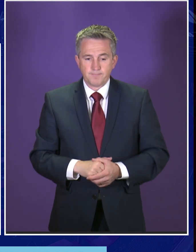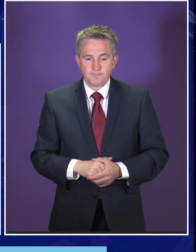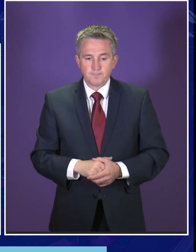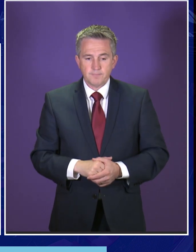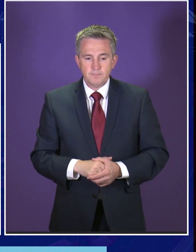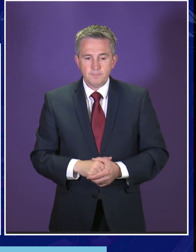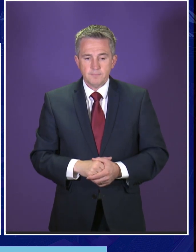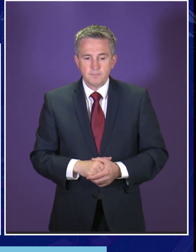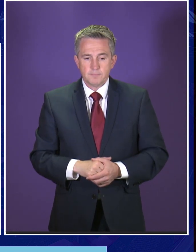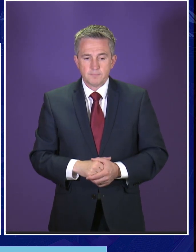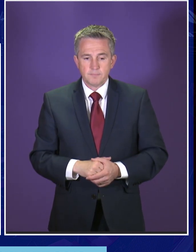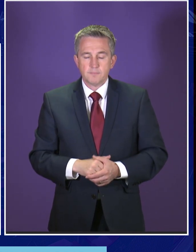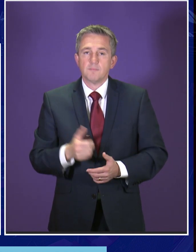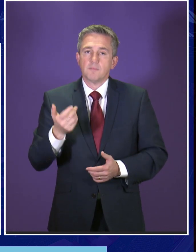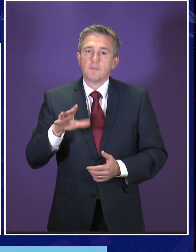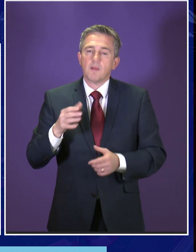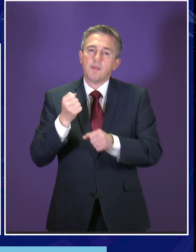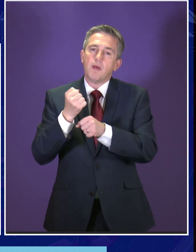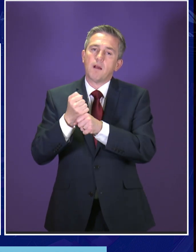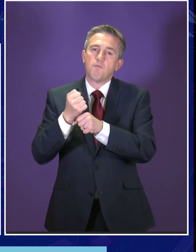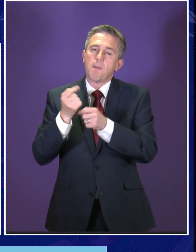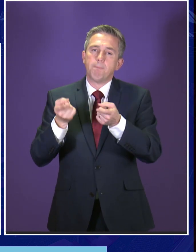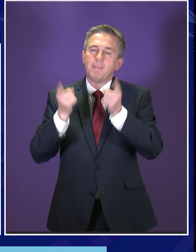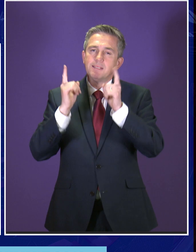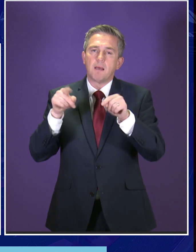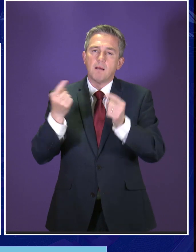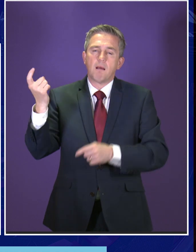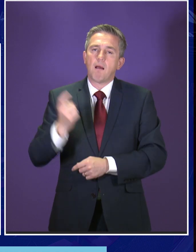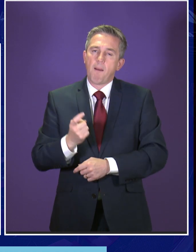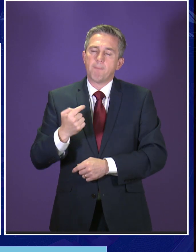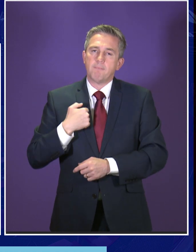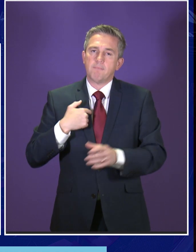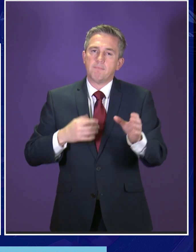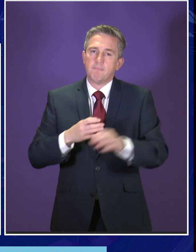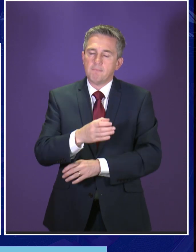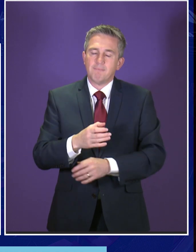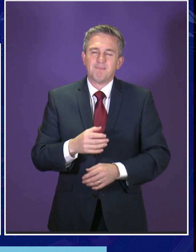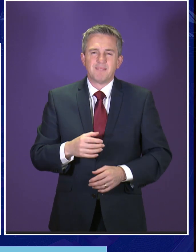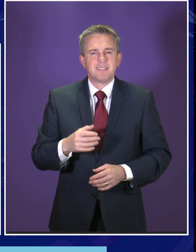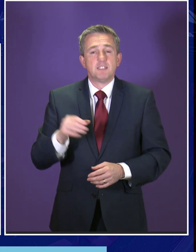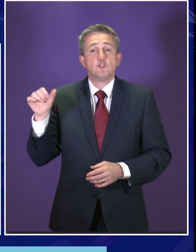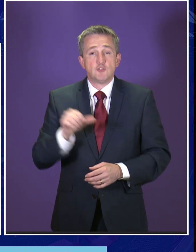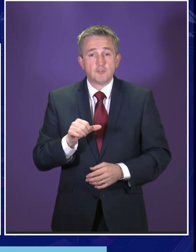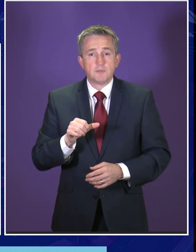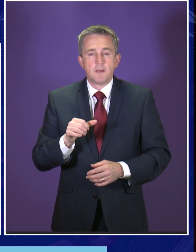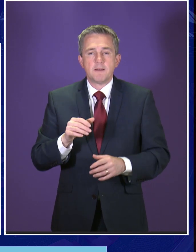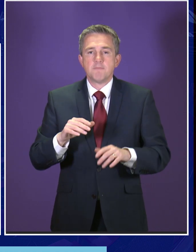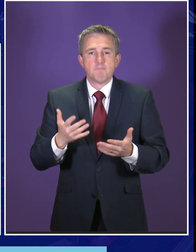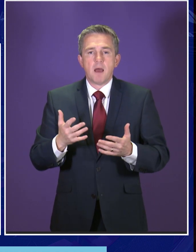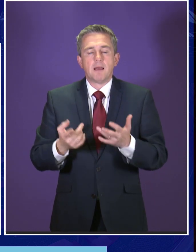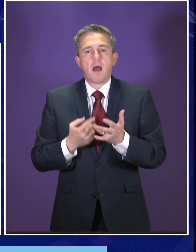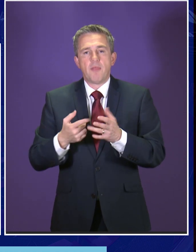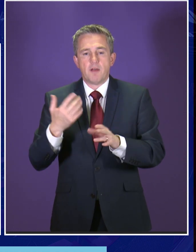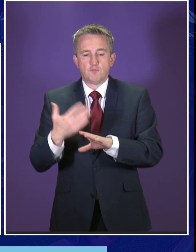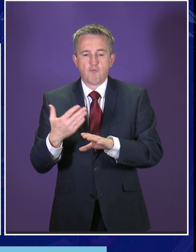of all apologize on behalf of the minister for his inability to be here. He was actually ready to come, but he was now given an